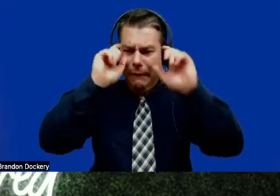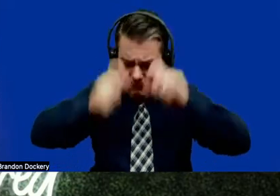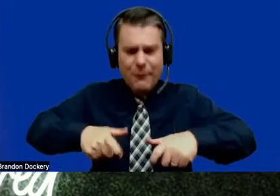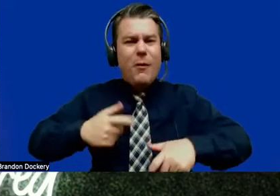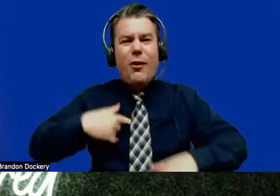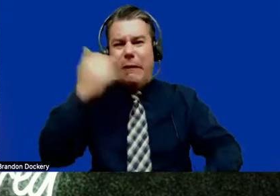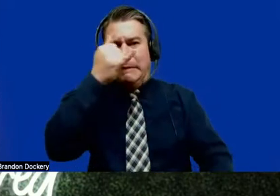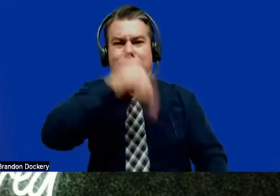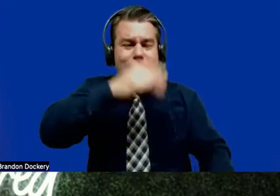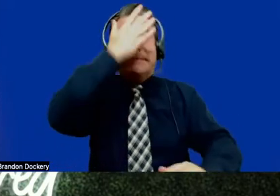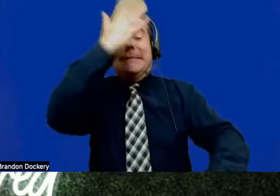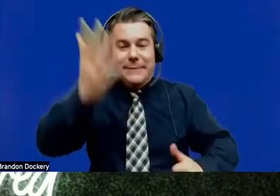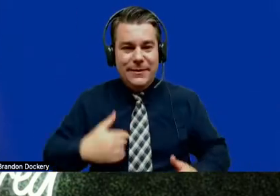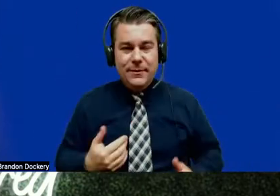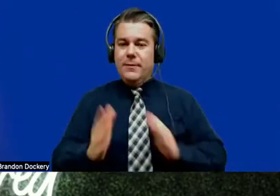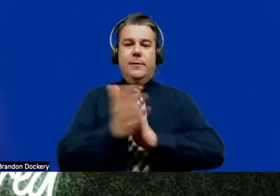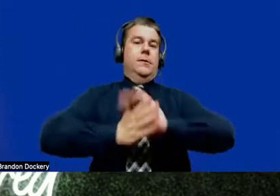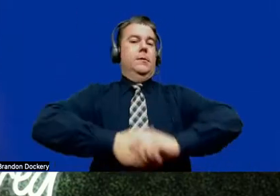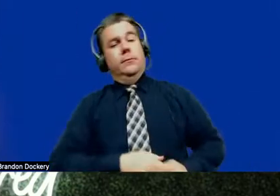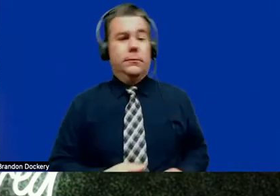something. Big stuff coming down the pipe.